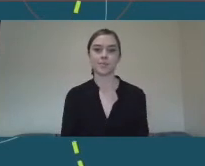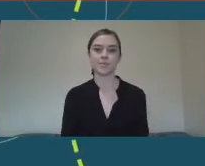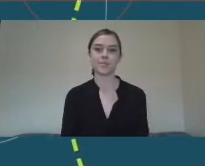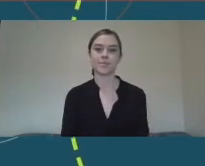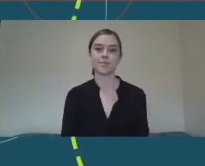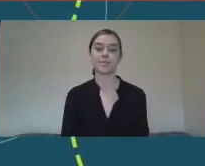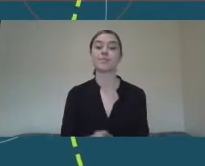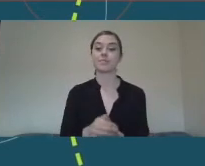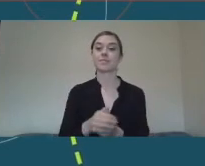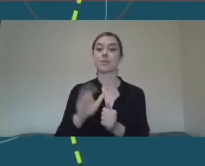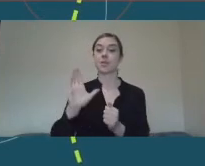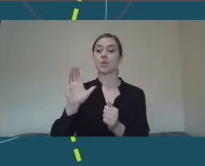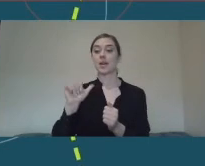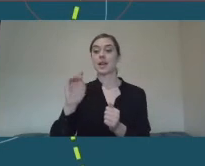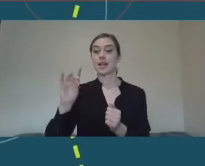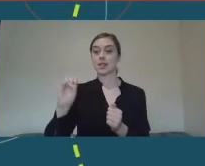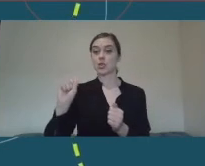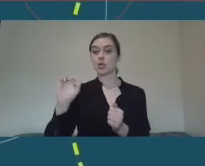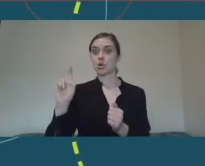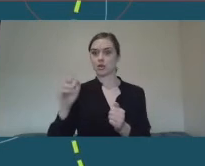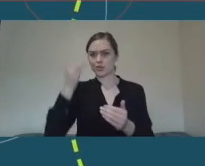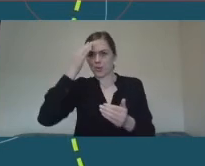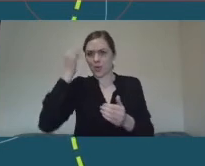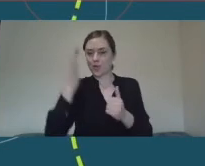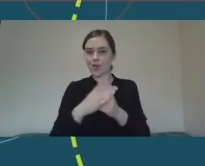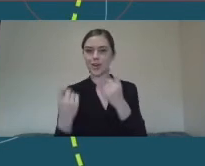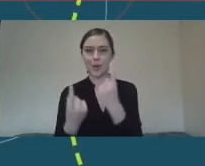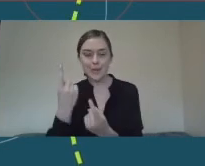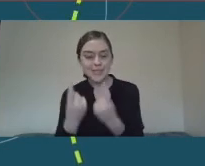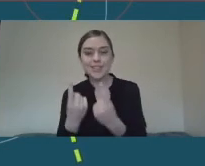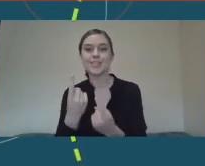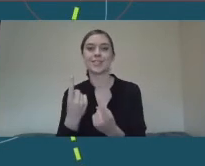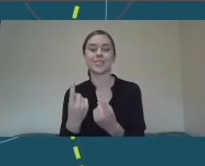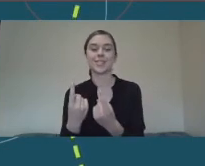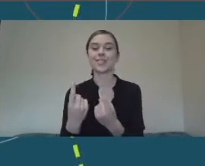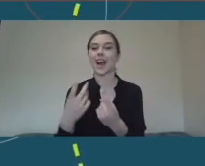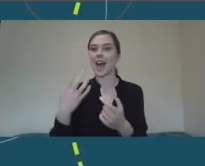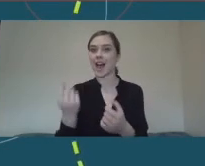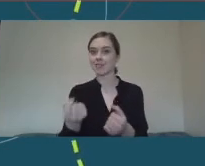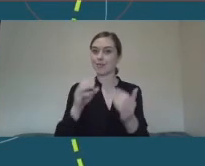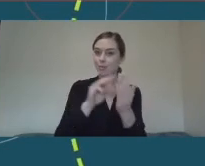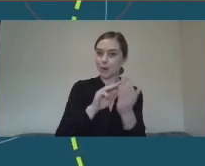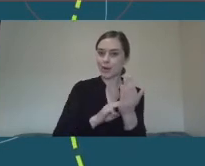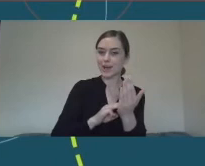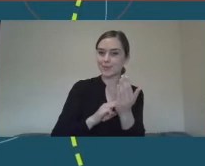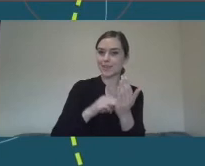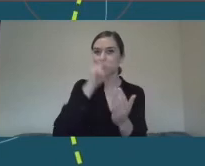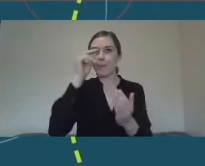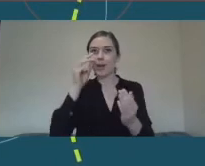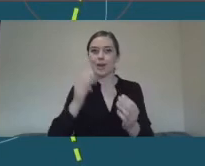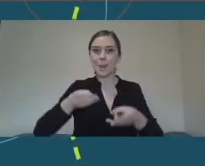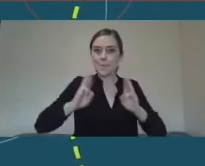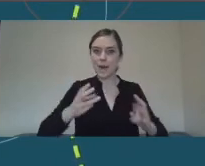Lakeshore is obviously known for competition. They have programs such as power soccer,